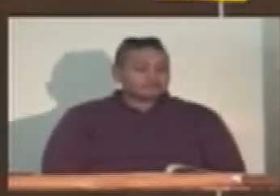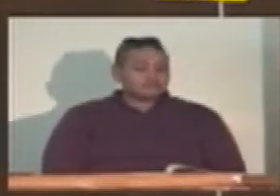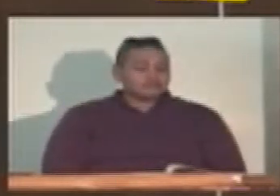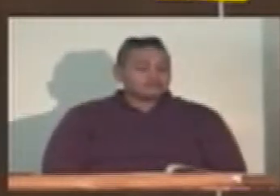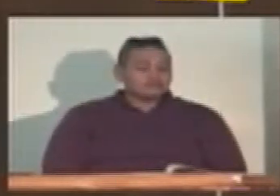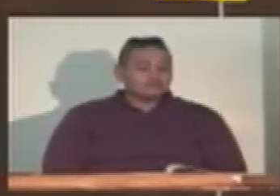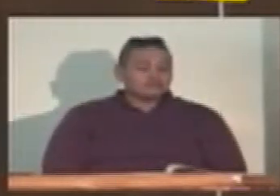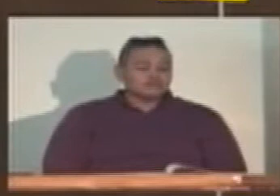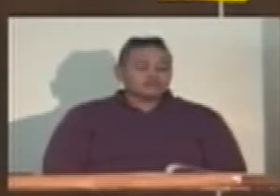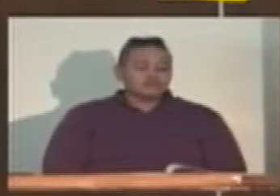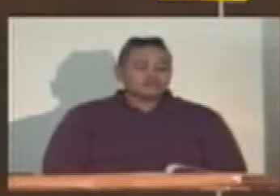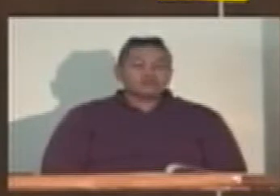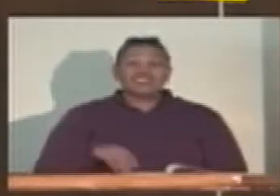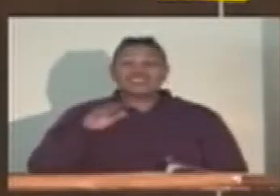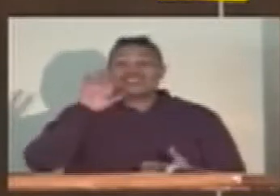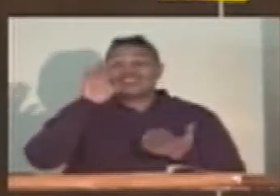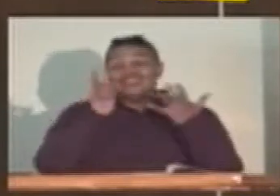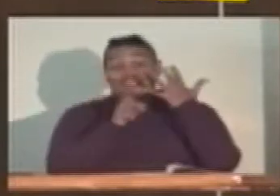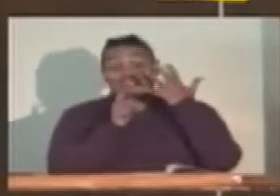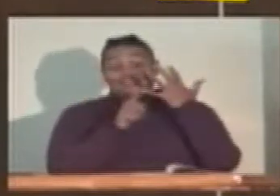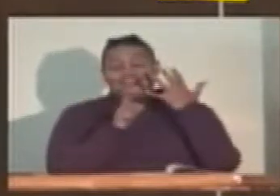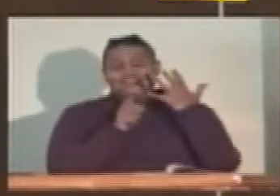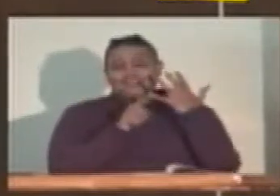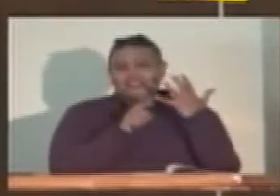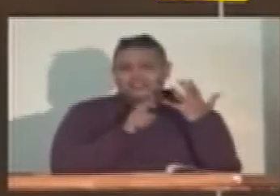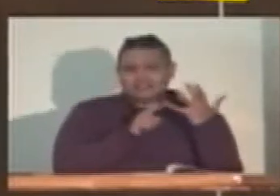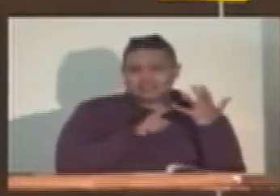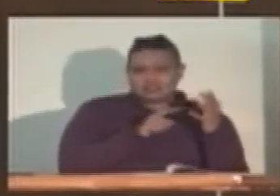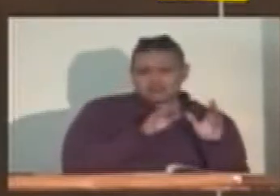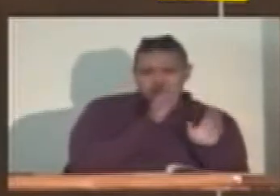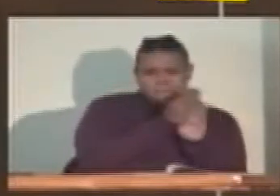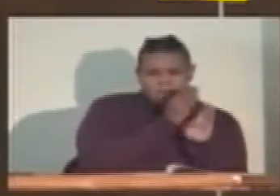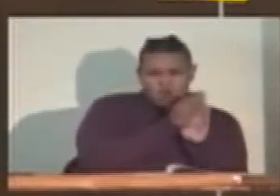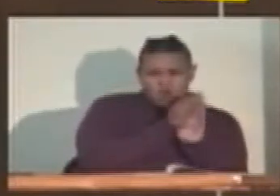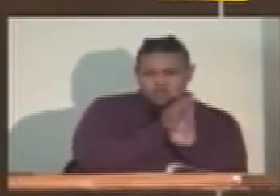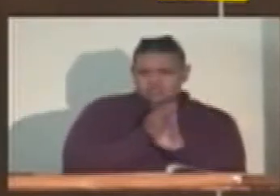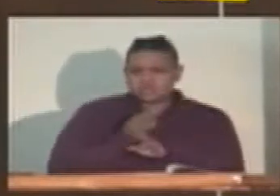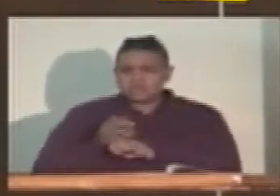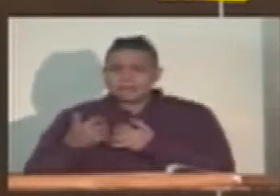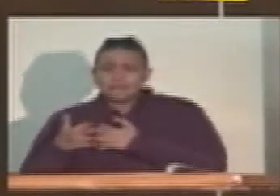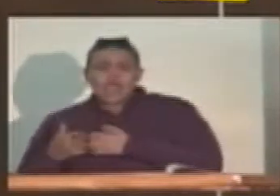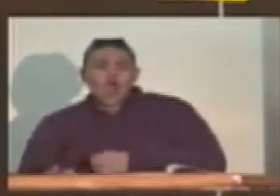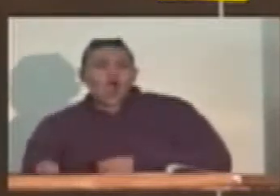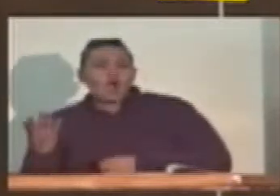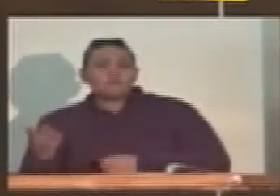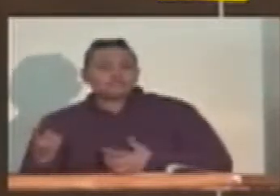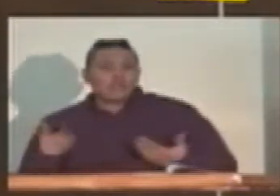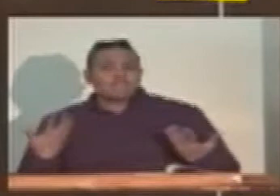Number five, what is the mechanic to bus ratio currently at the JUTC?